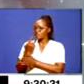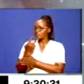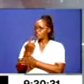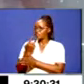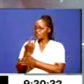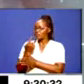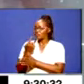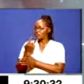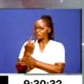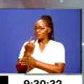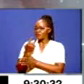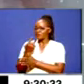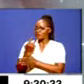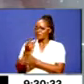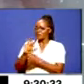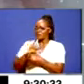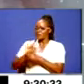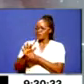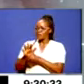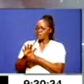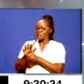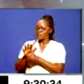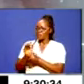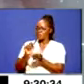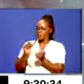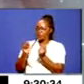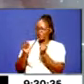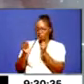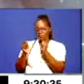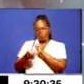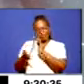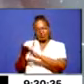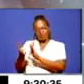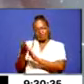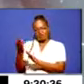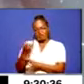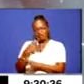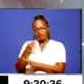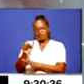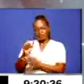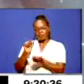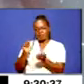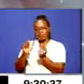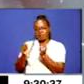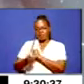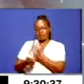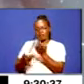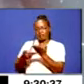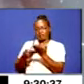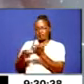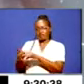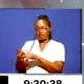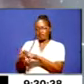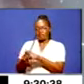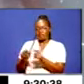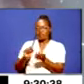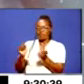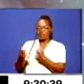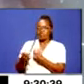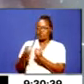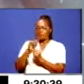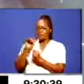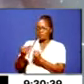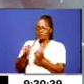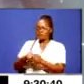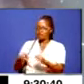we have seen COVID-19 is really changing very fast. And so as it changes, technology also changes, so that you are able